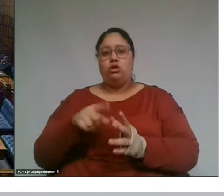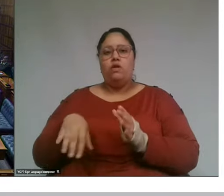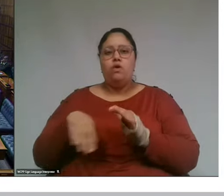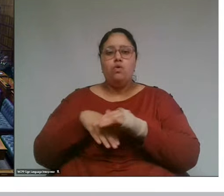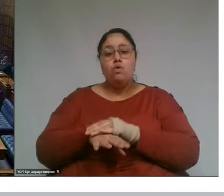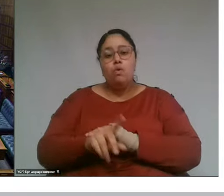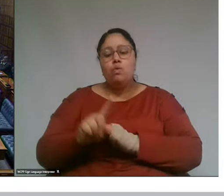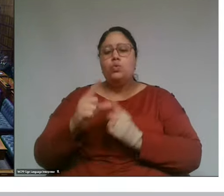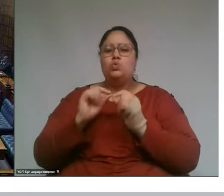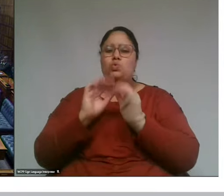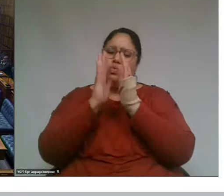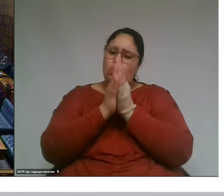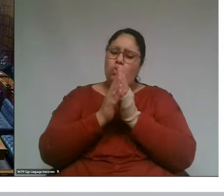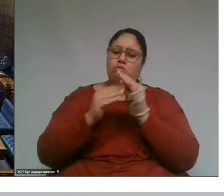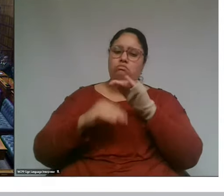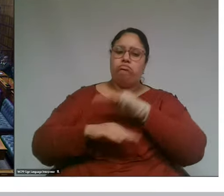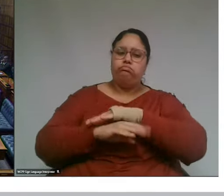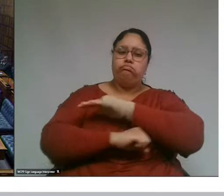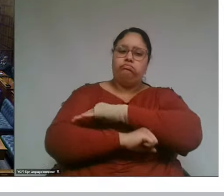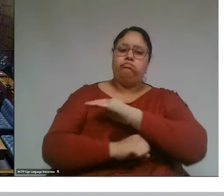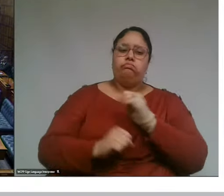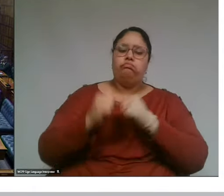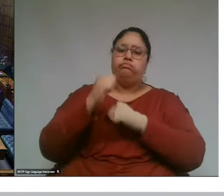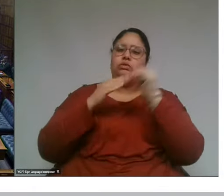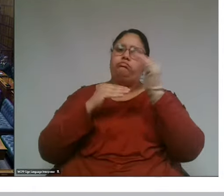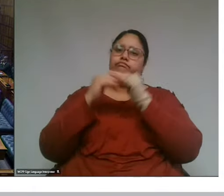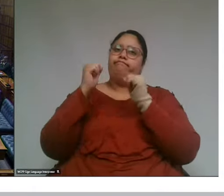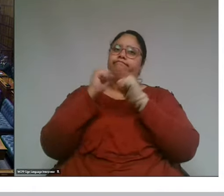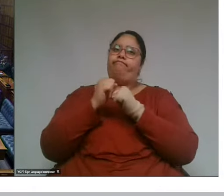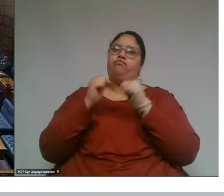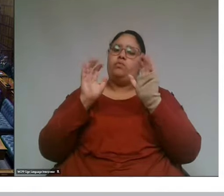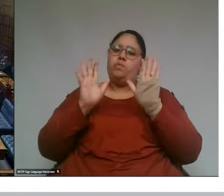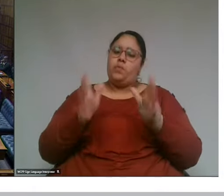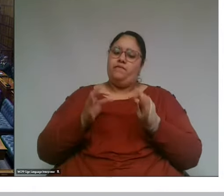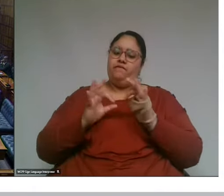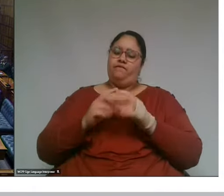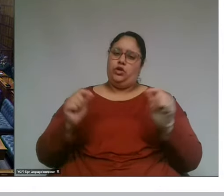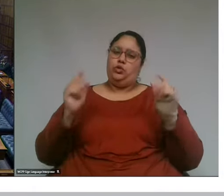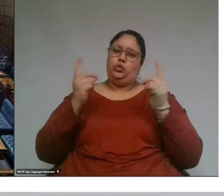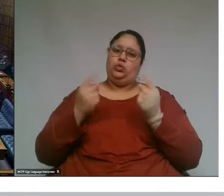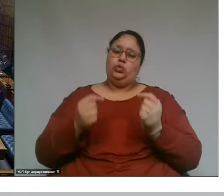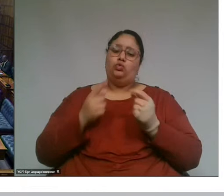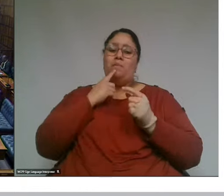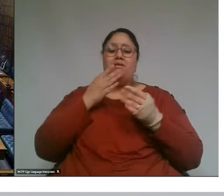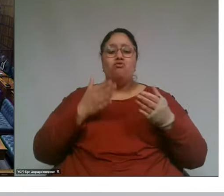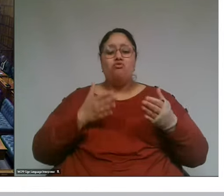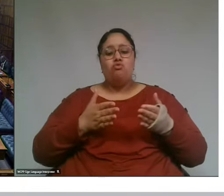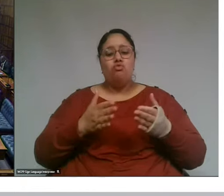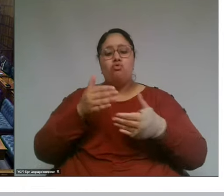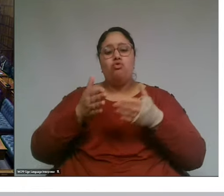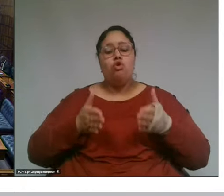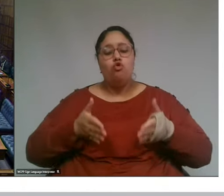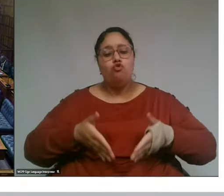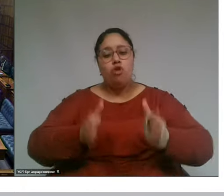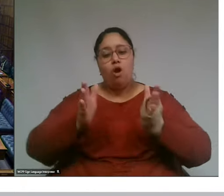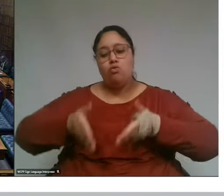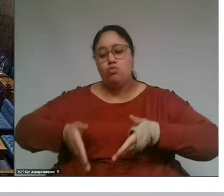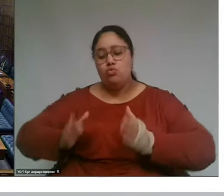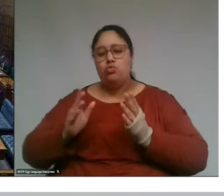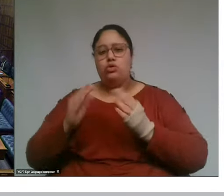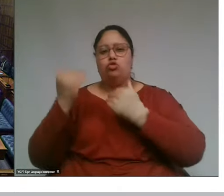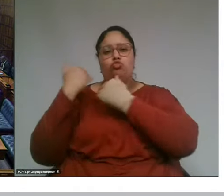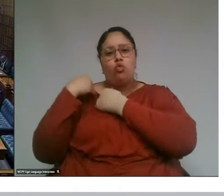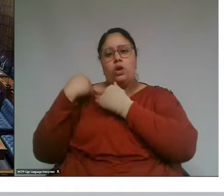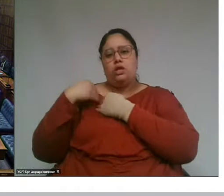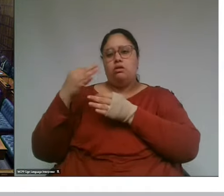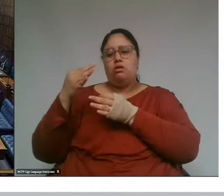put in all the underlying civil infrastructure so they would do the the roads um the security